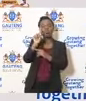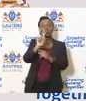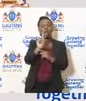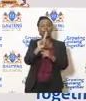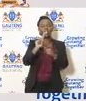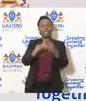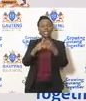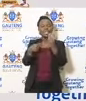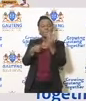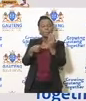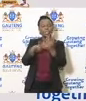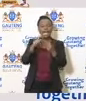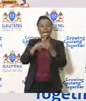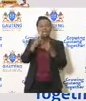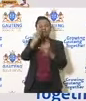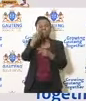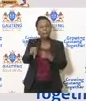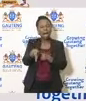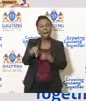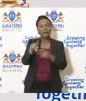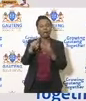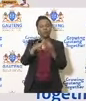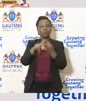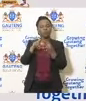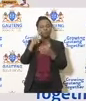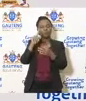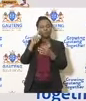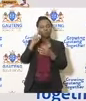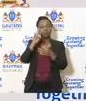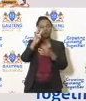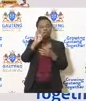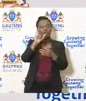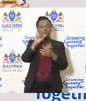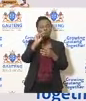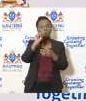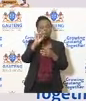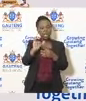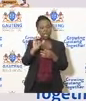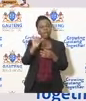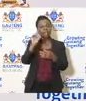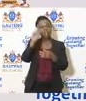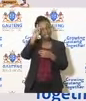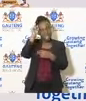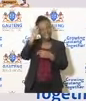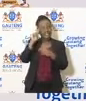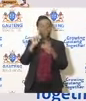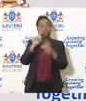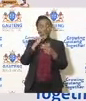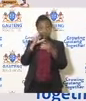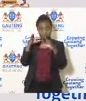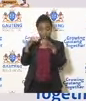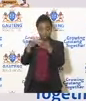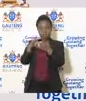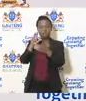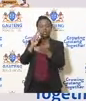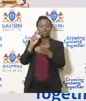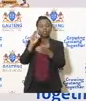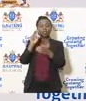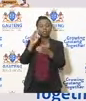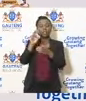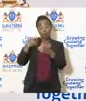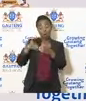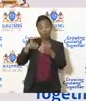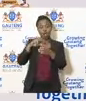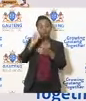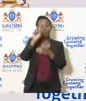Park, Tembisa, right up to Winnie Mandela, would be Ekurhuleni North 1. combines Kempton Park